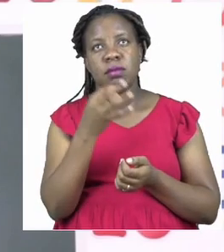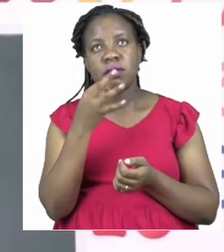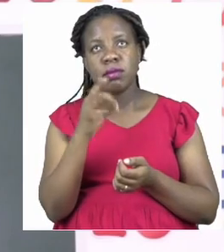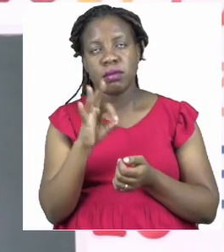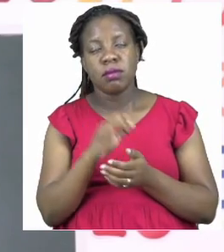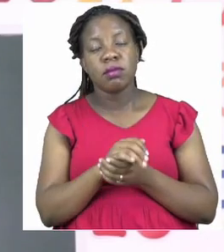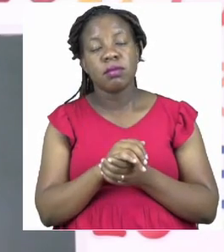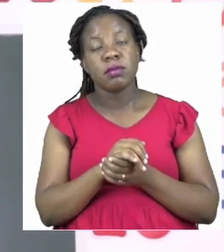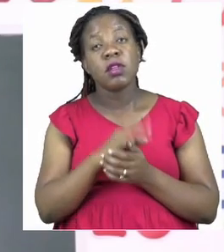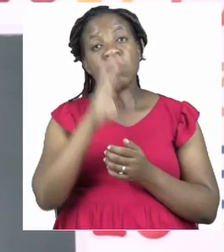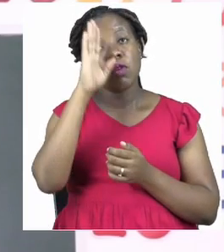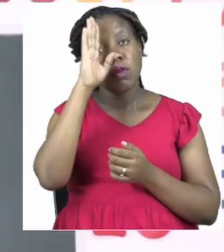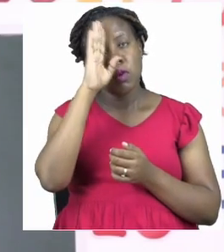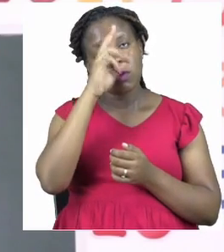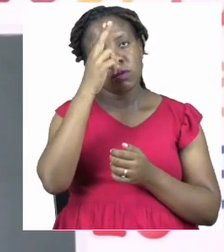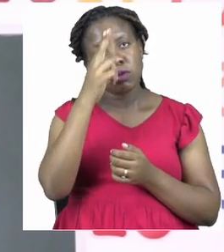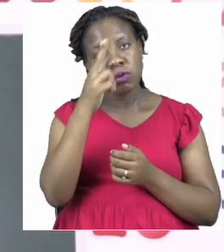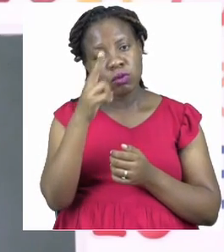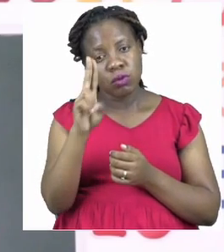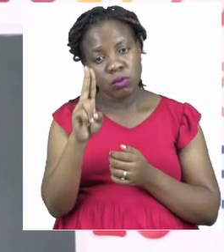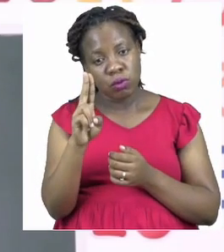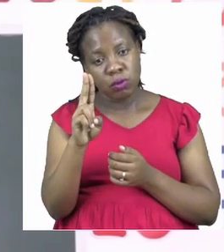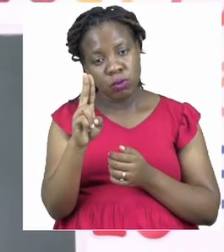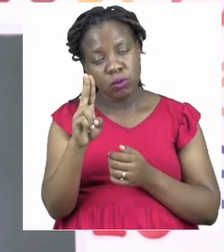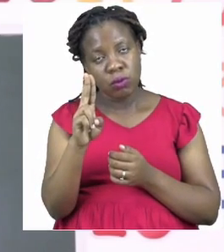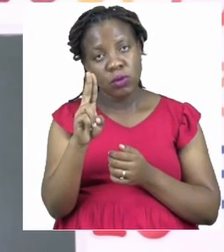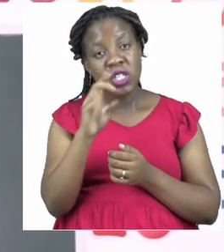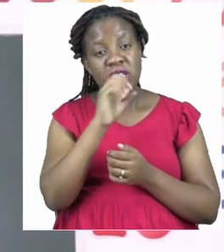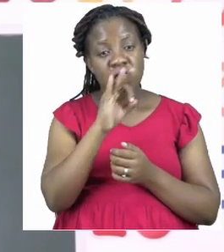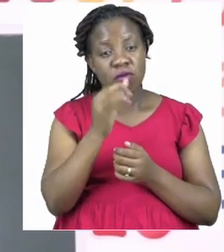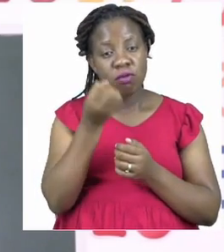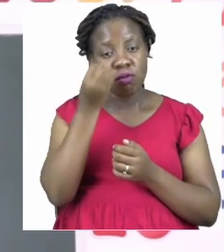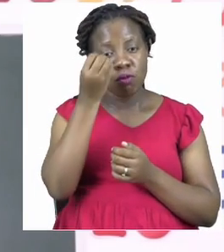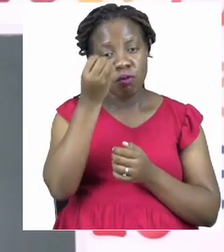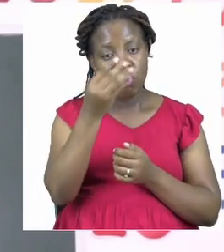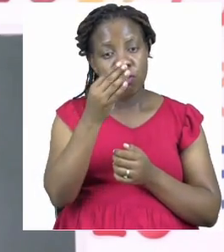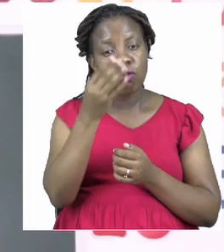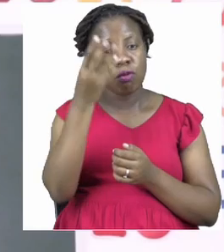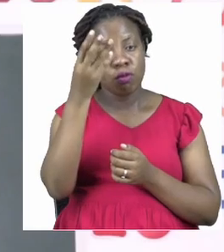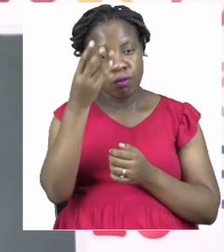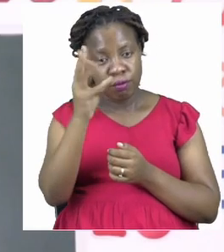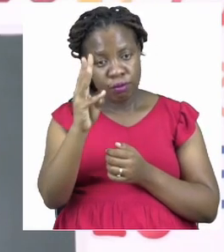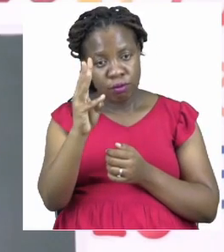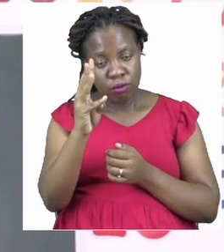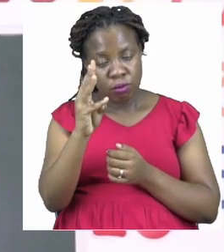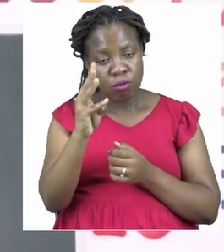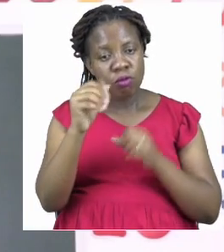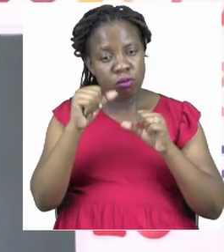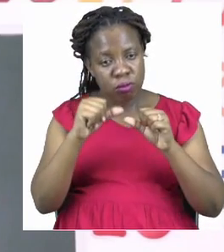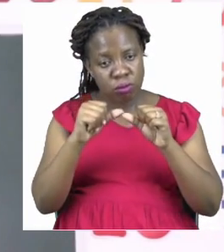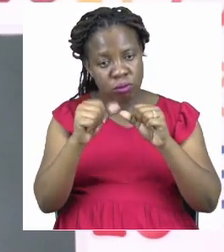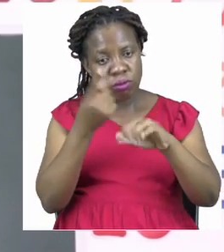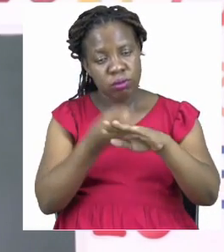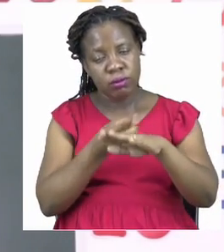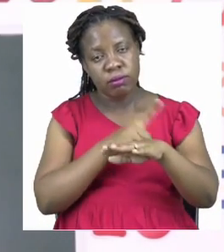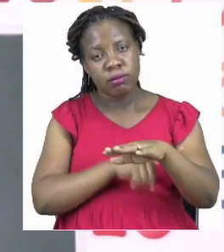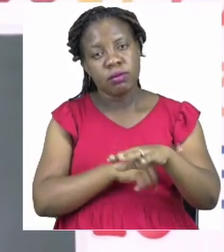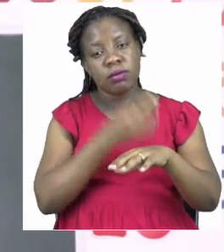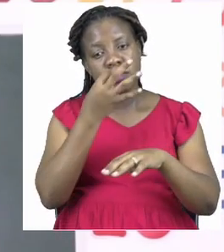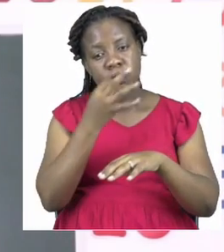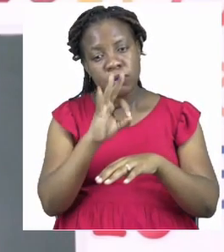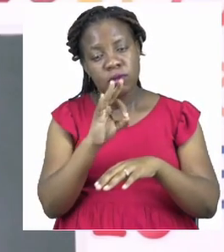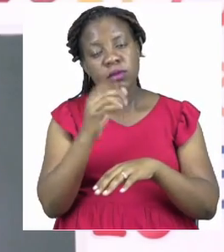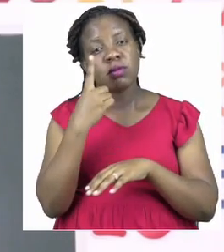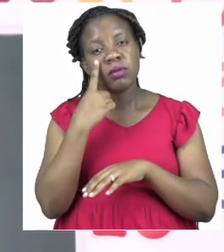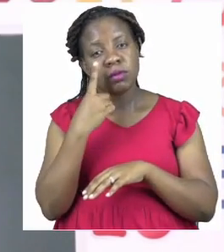from the number they gave you to our bond number 19. Have fun with this one, and I'll